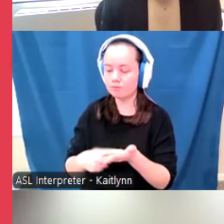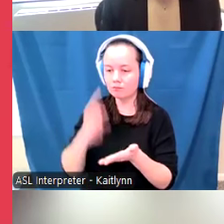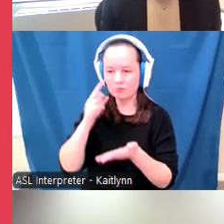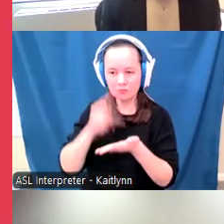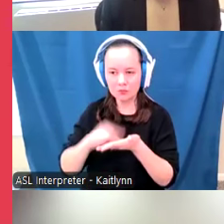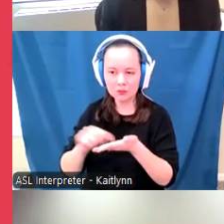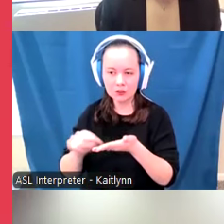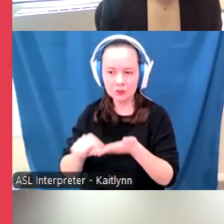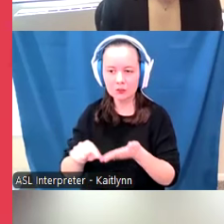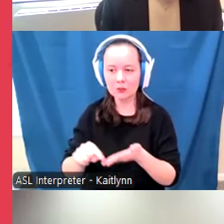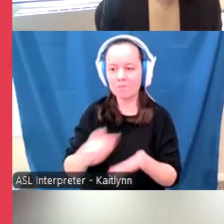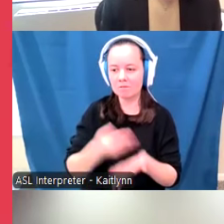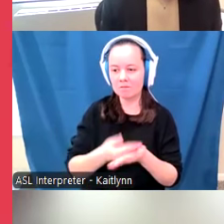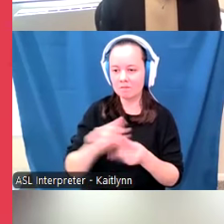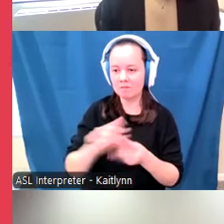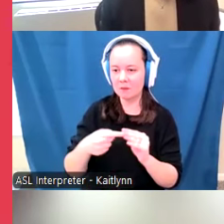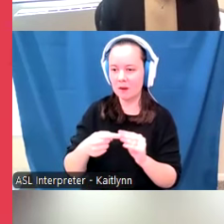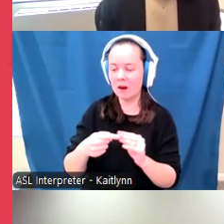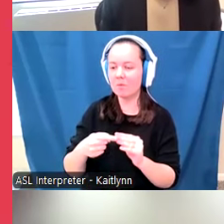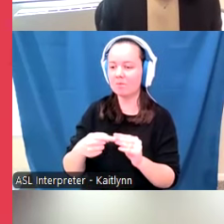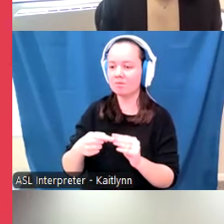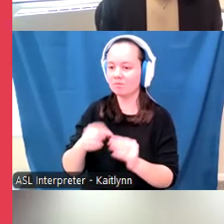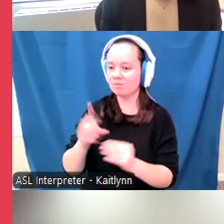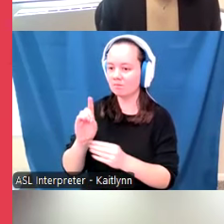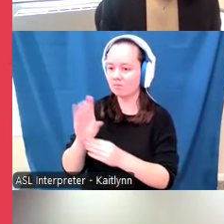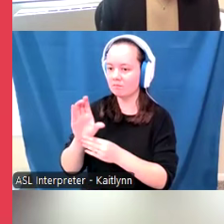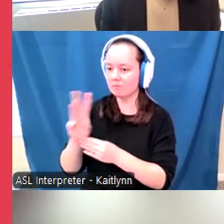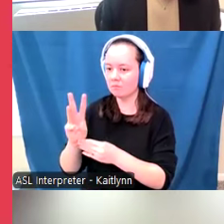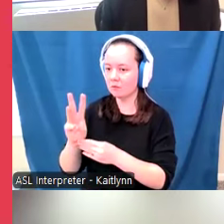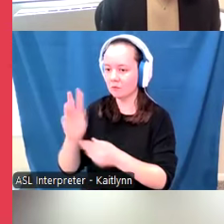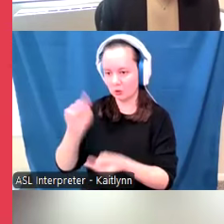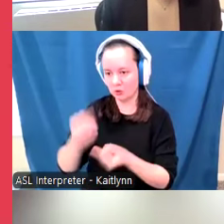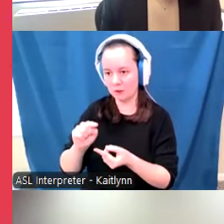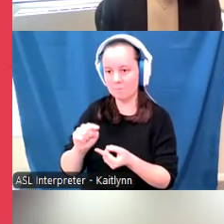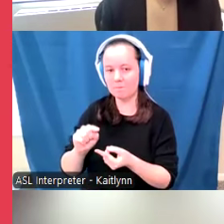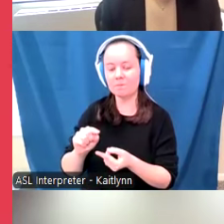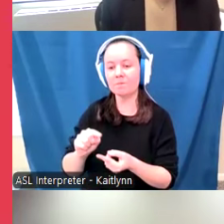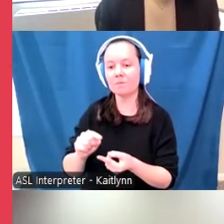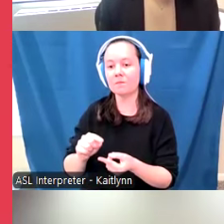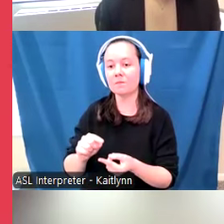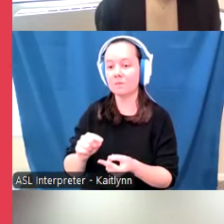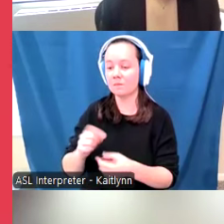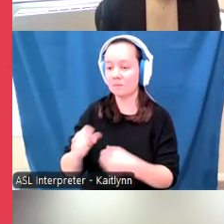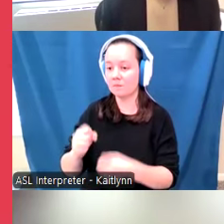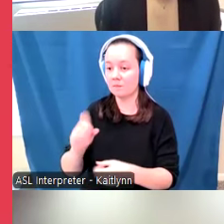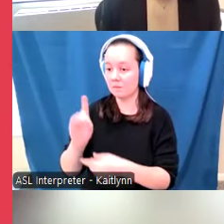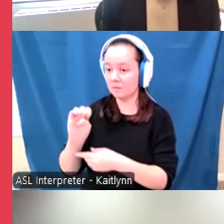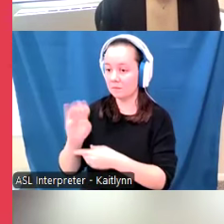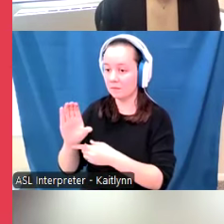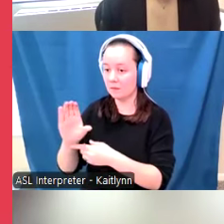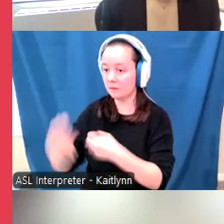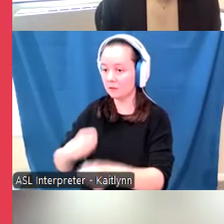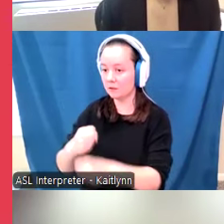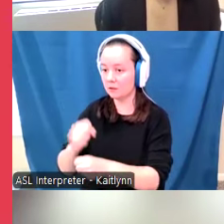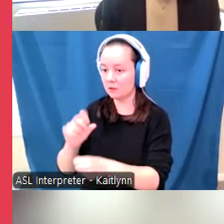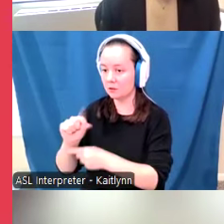on the direct care workforce shortage. We released a report in December 2023 on this topic, and it's available on